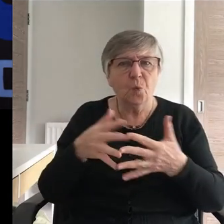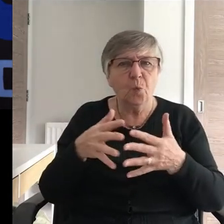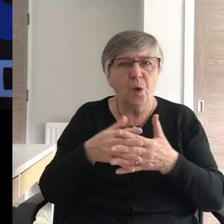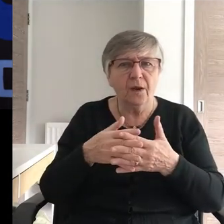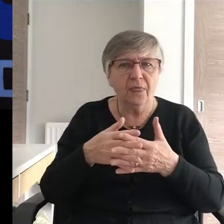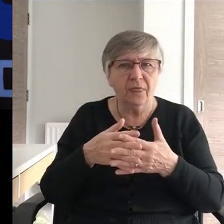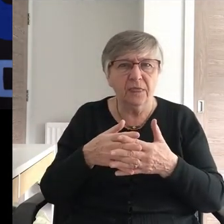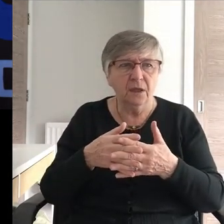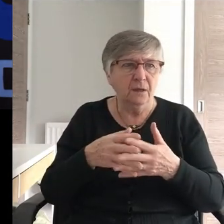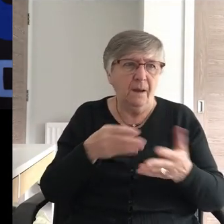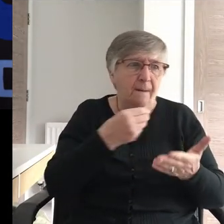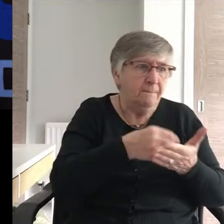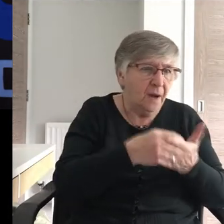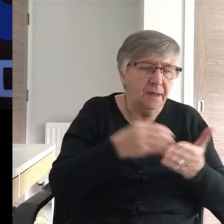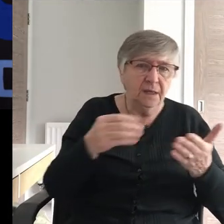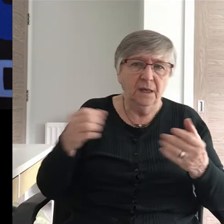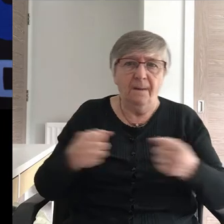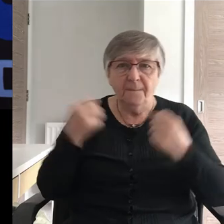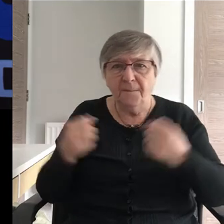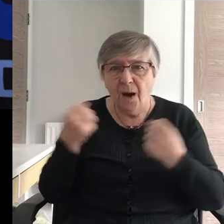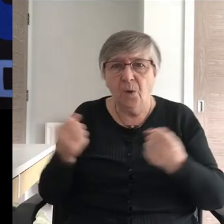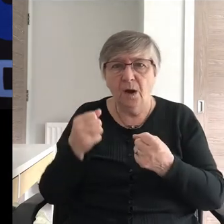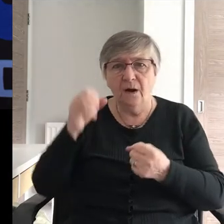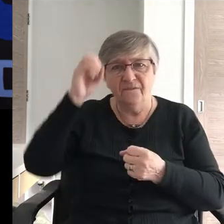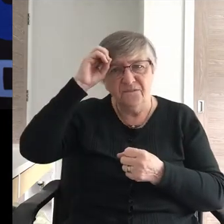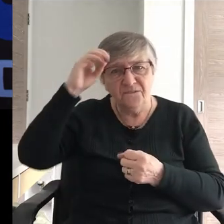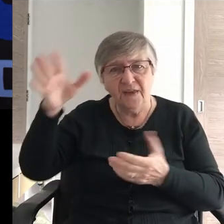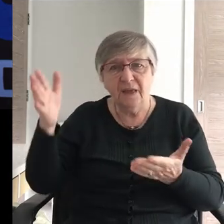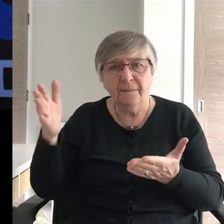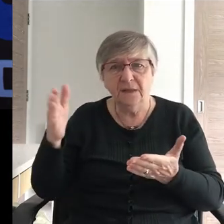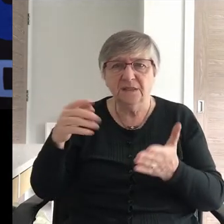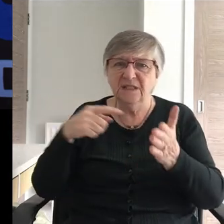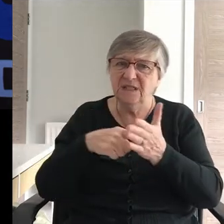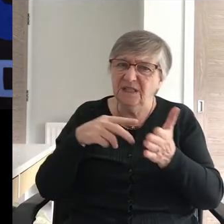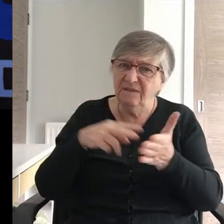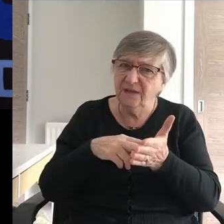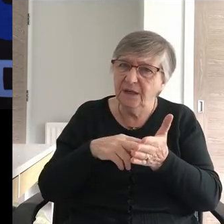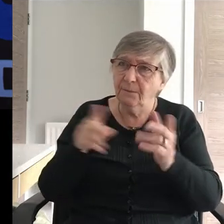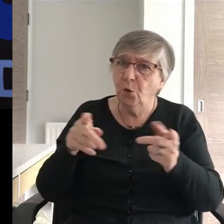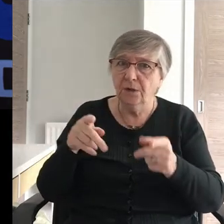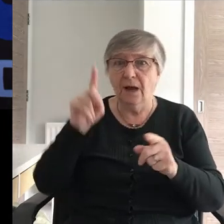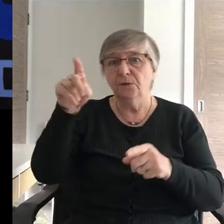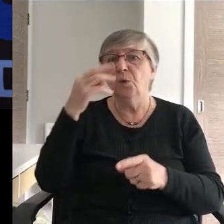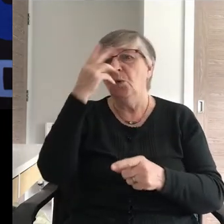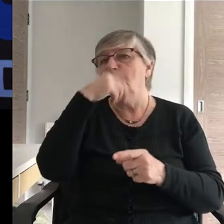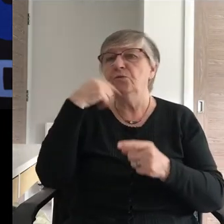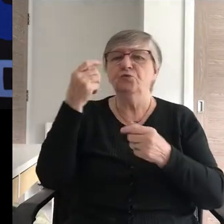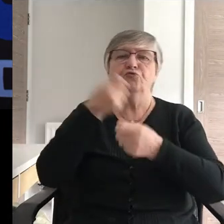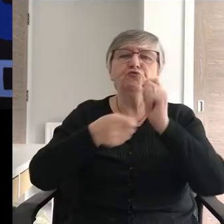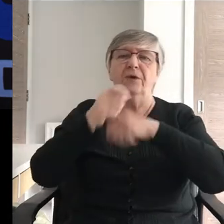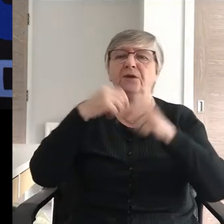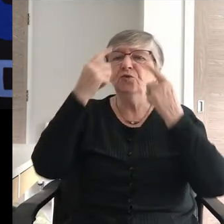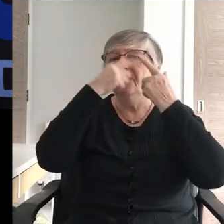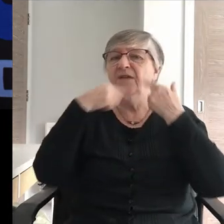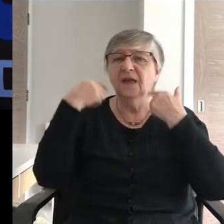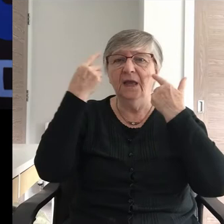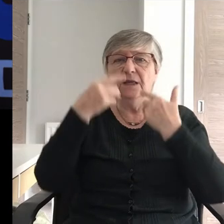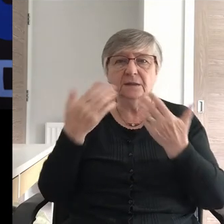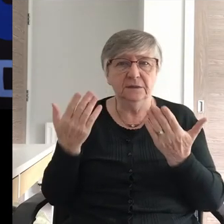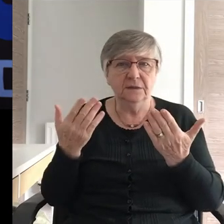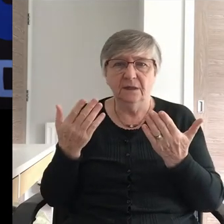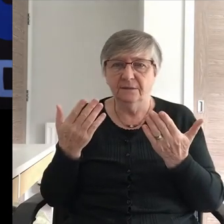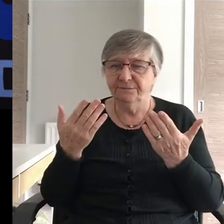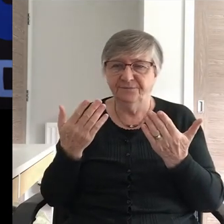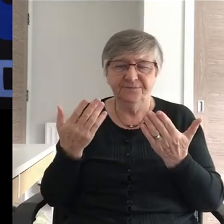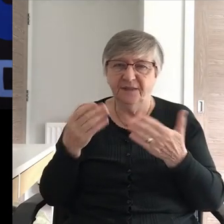power, celebrity status, TV programs which champion good looks, and so on.